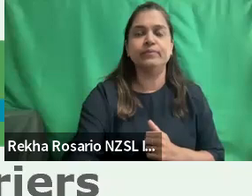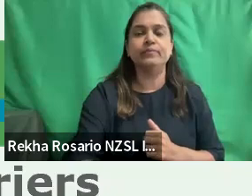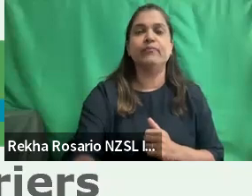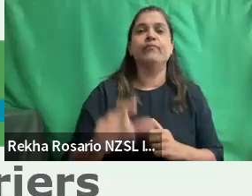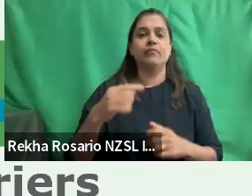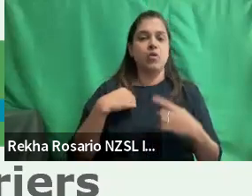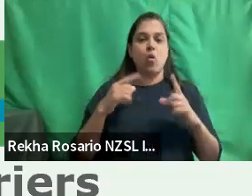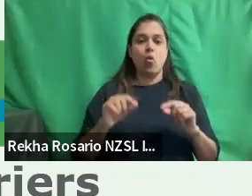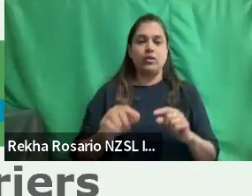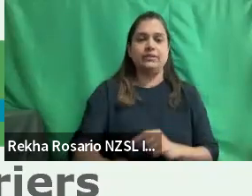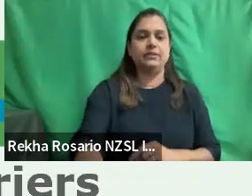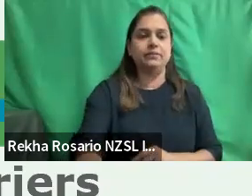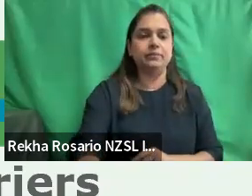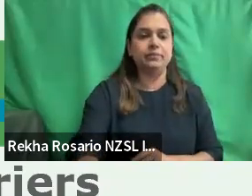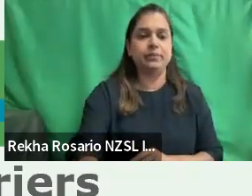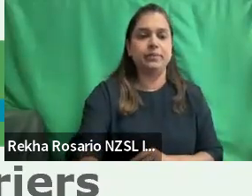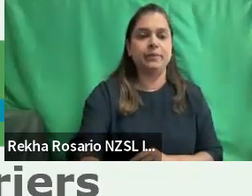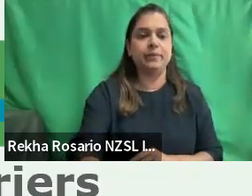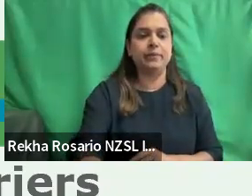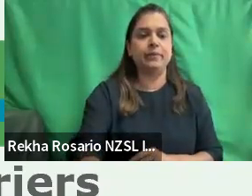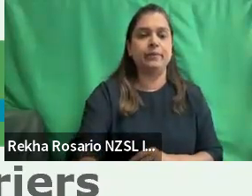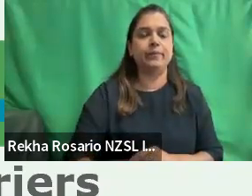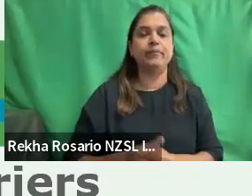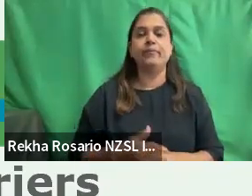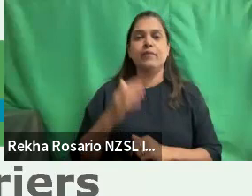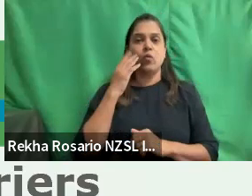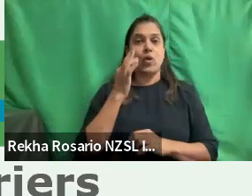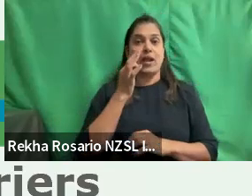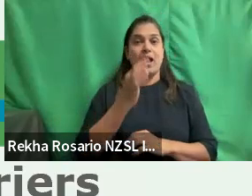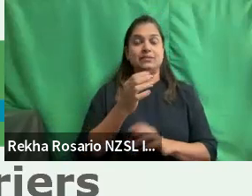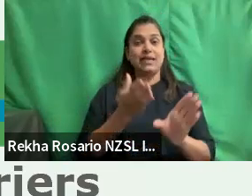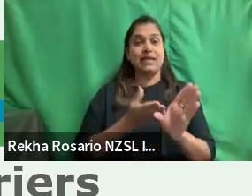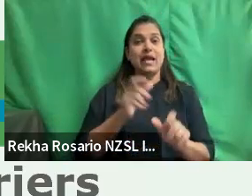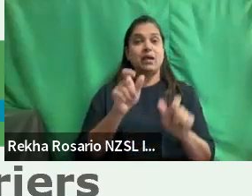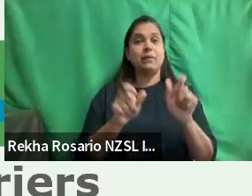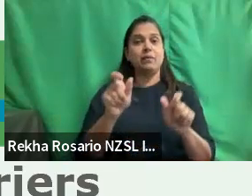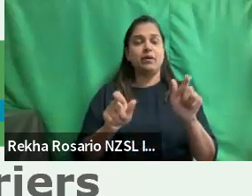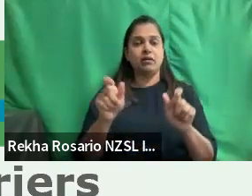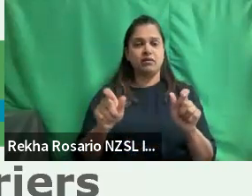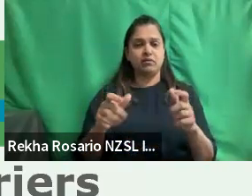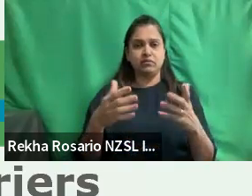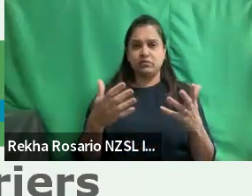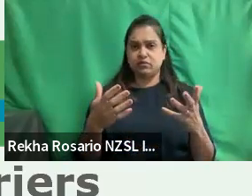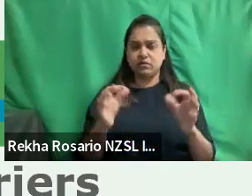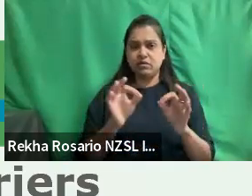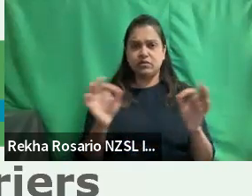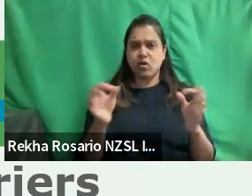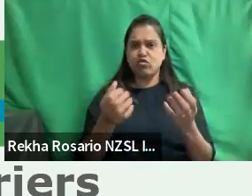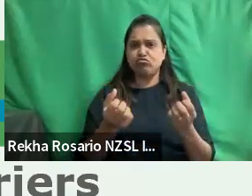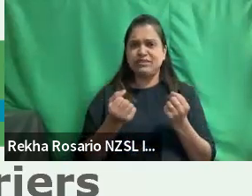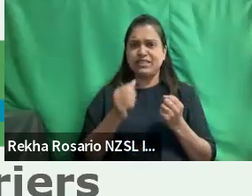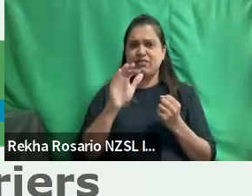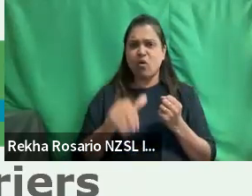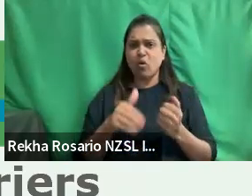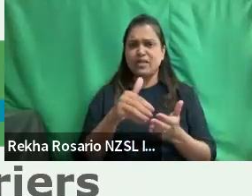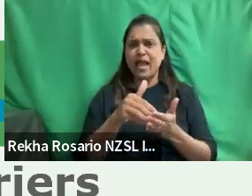at all. When asking young people who did not receive all the help that they needed about barriers to engagement